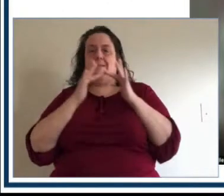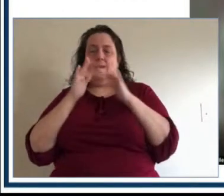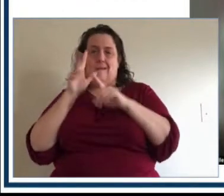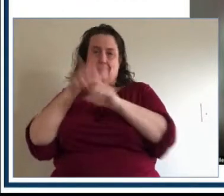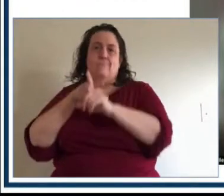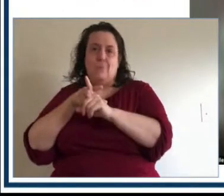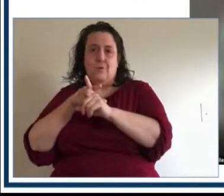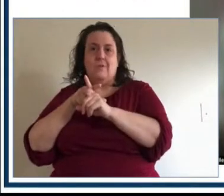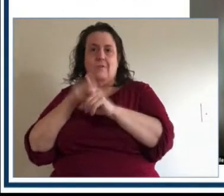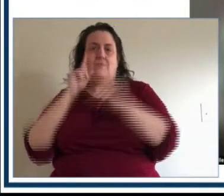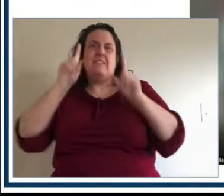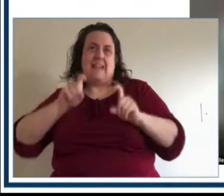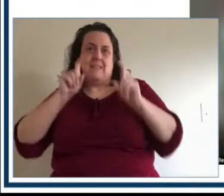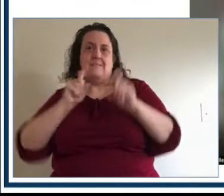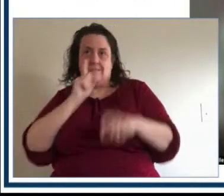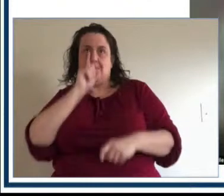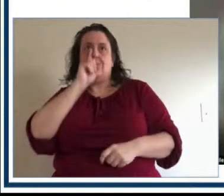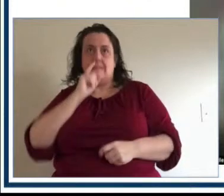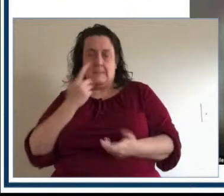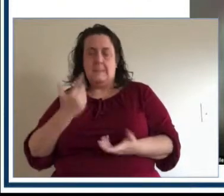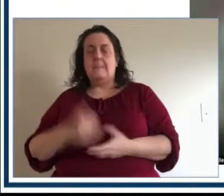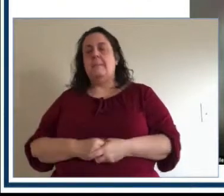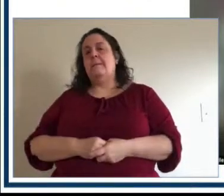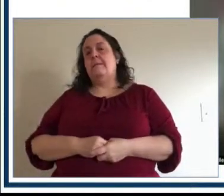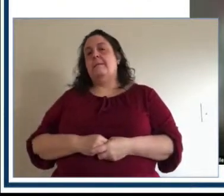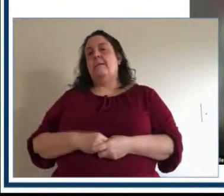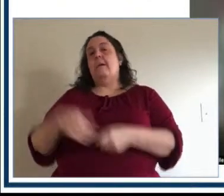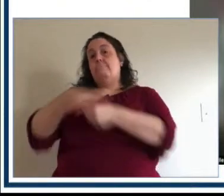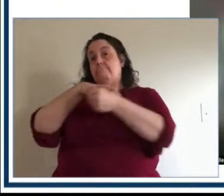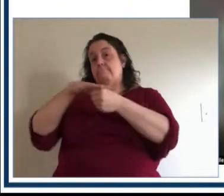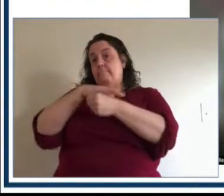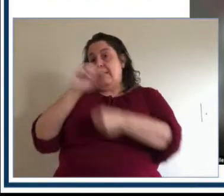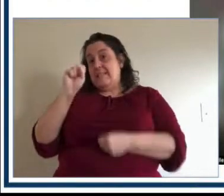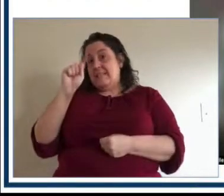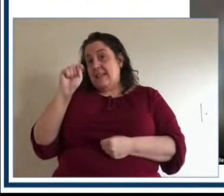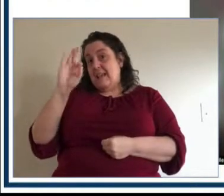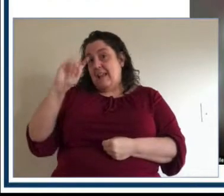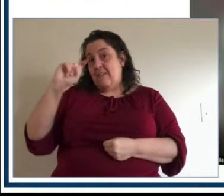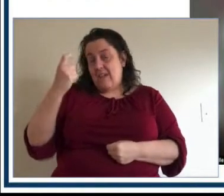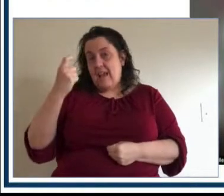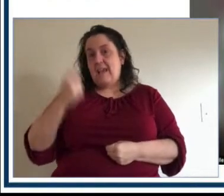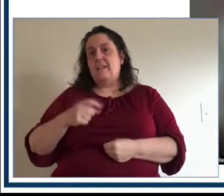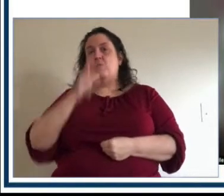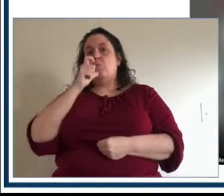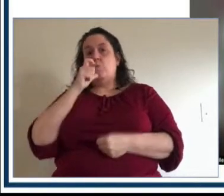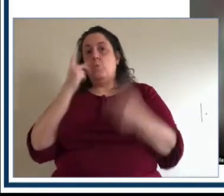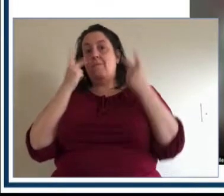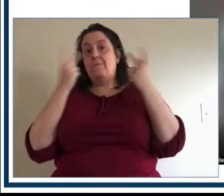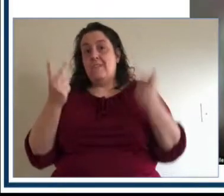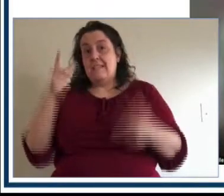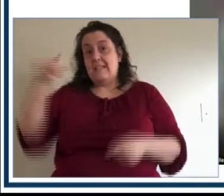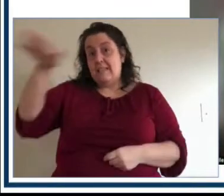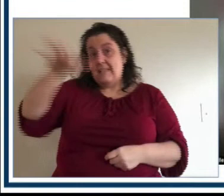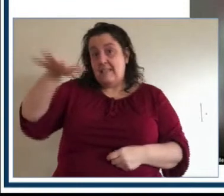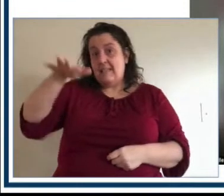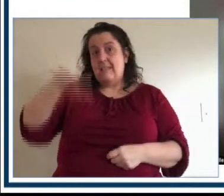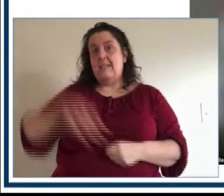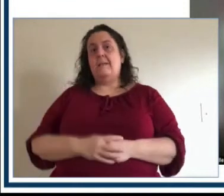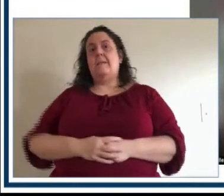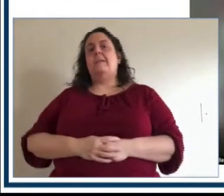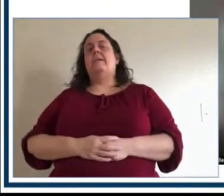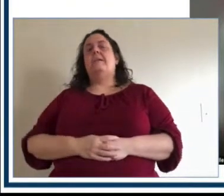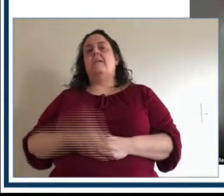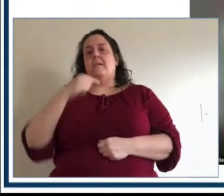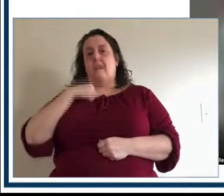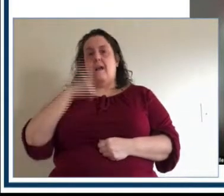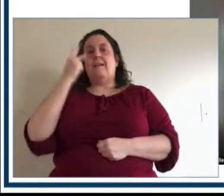That goes for the St. FX community, the broader community, and anyone who is visiting. I've seen the lineups at the local